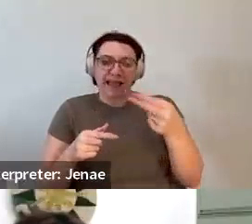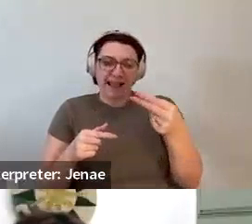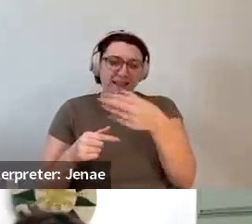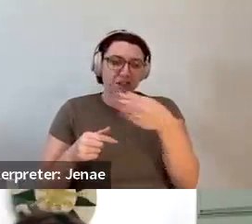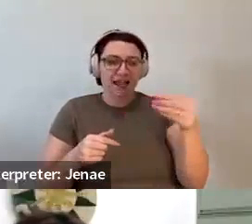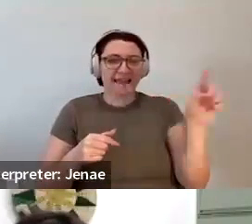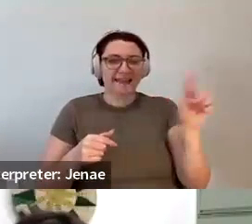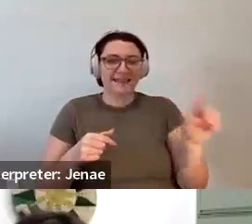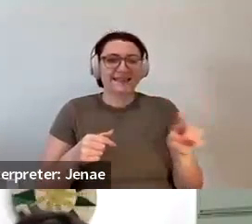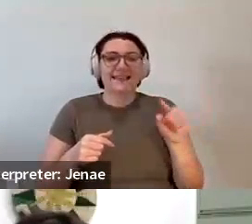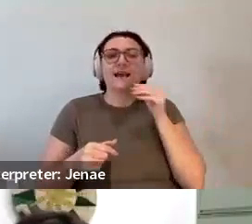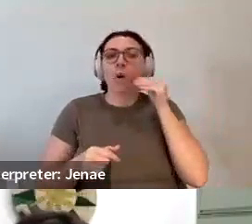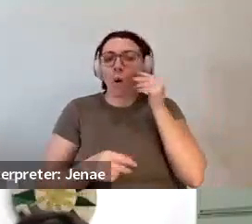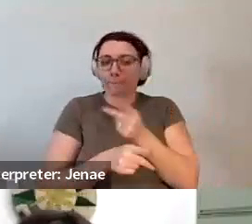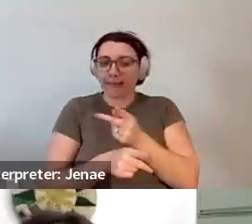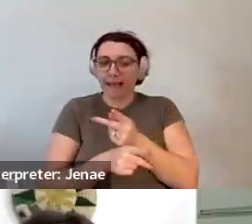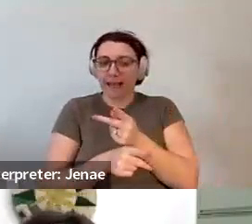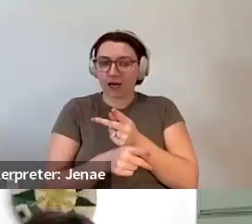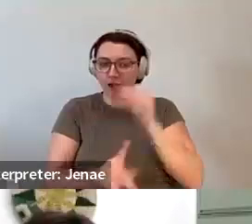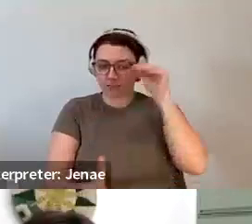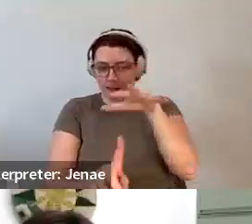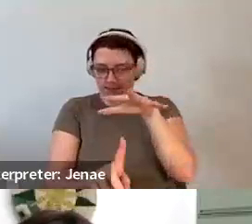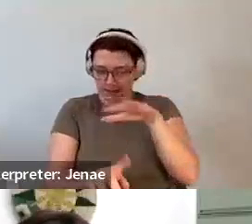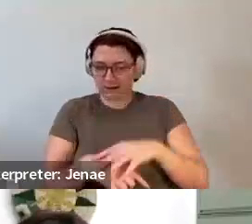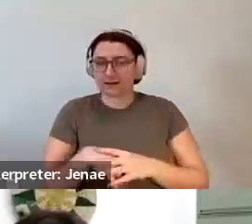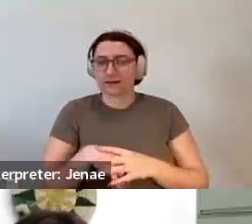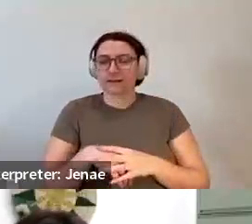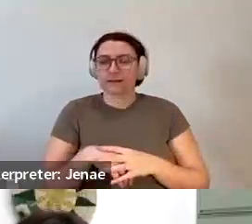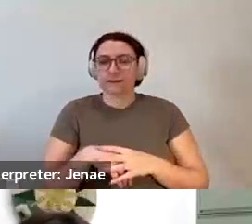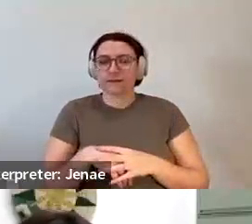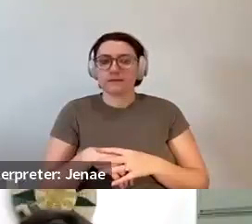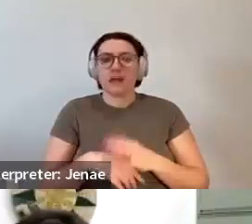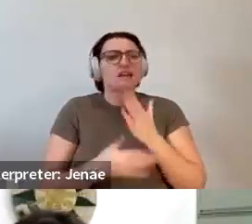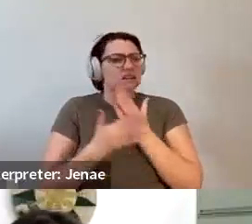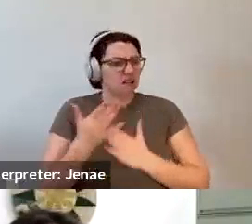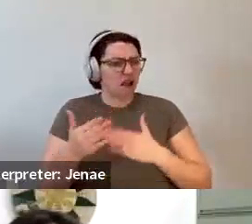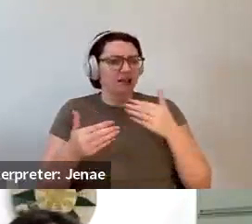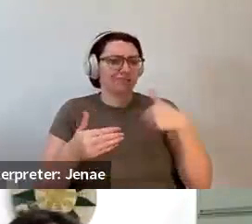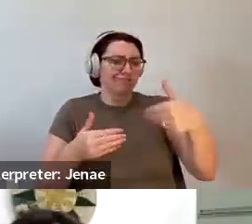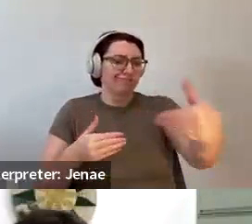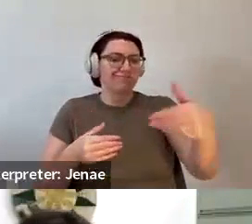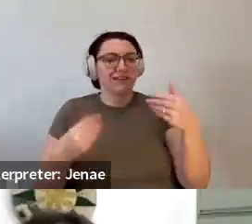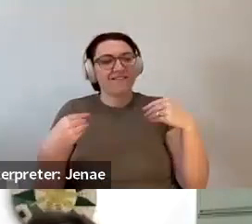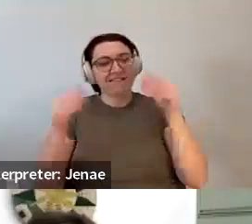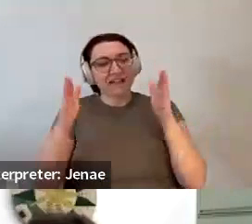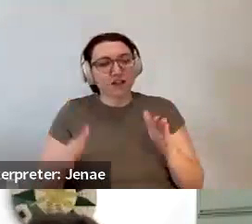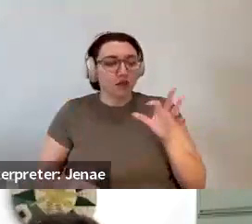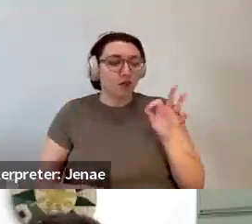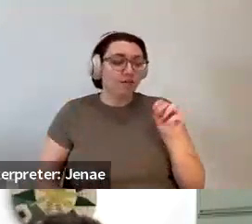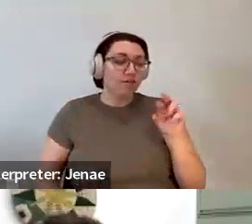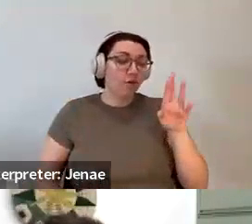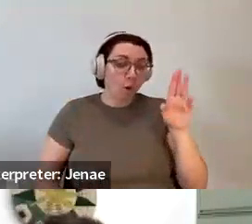Home Care do a spotlight. And we've got some upcoming vendor forums, and we've got